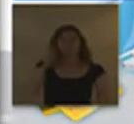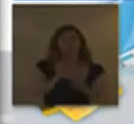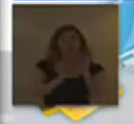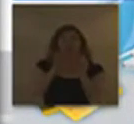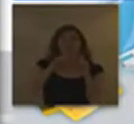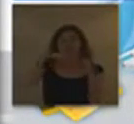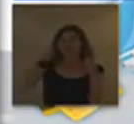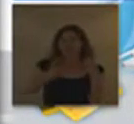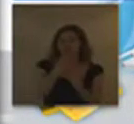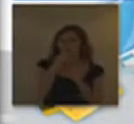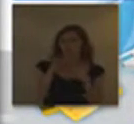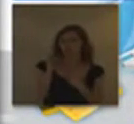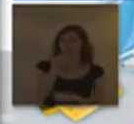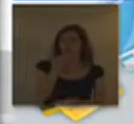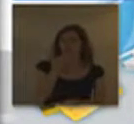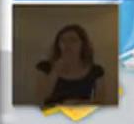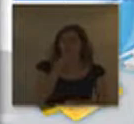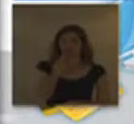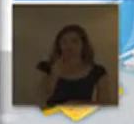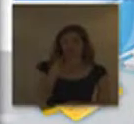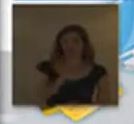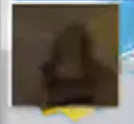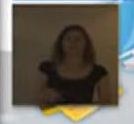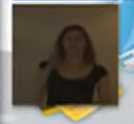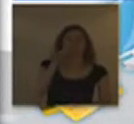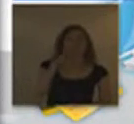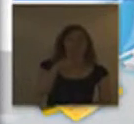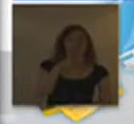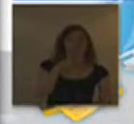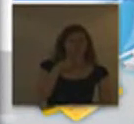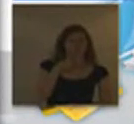have statistics, for example, in this. For children, deaf children,